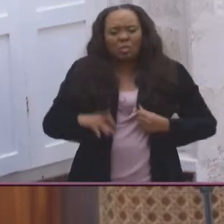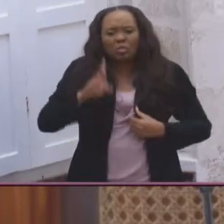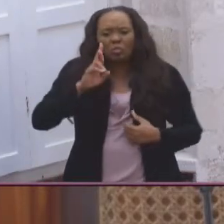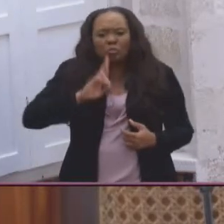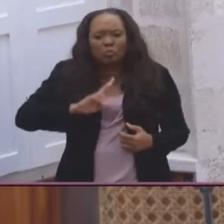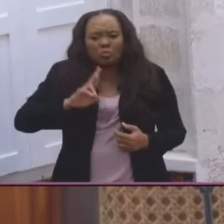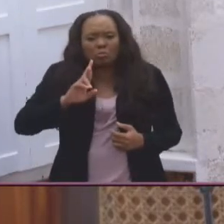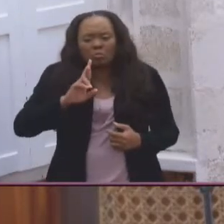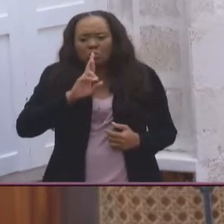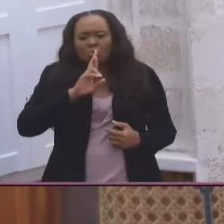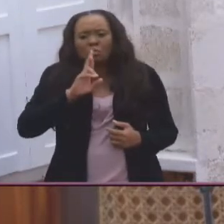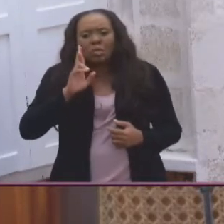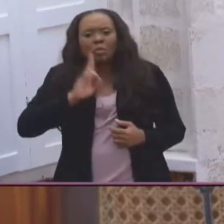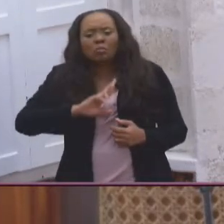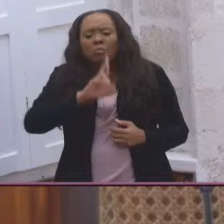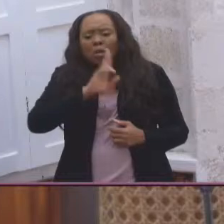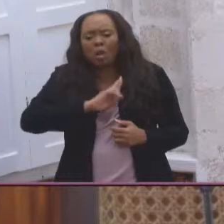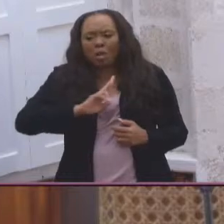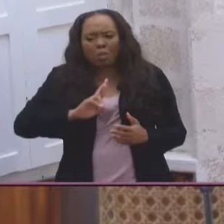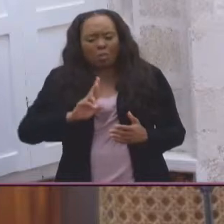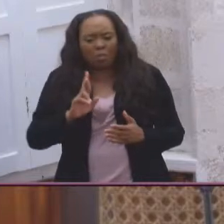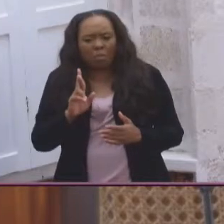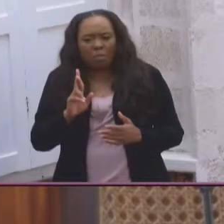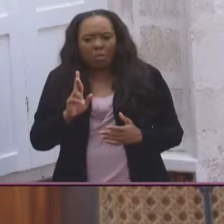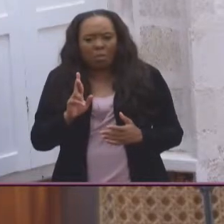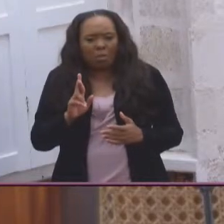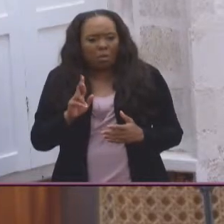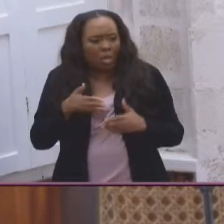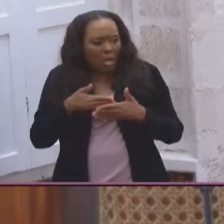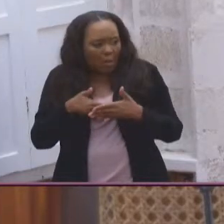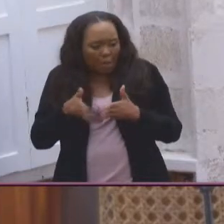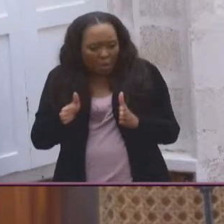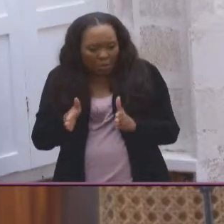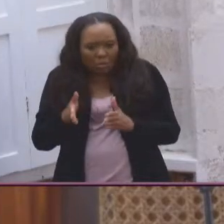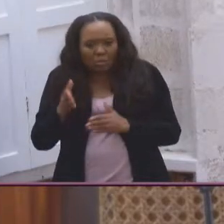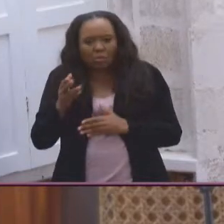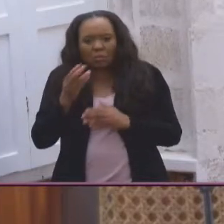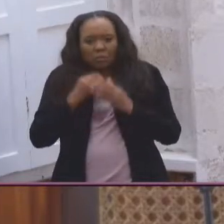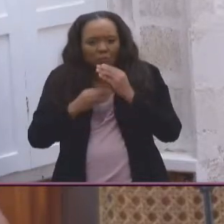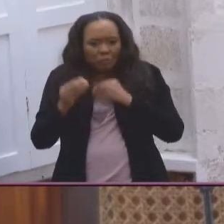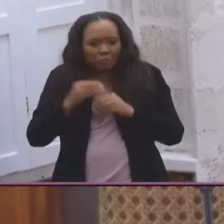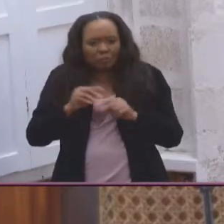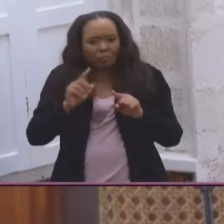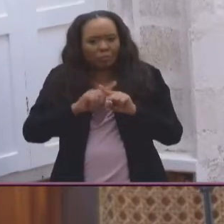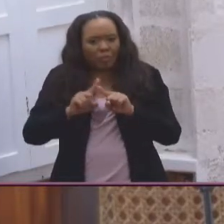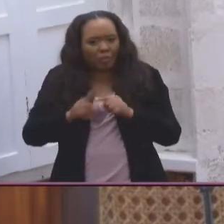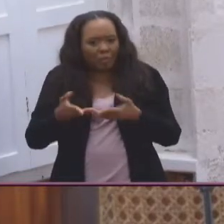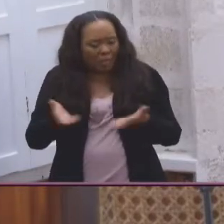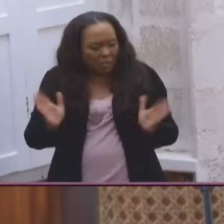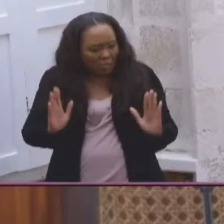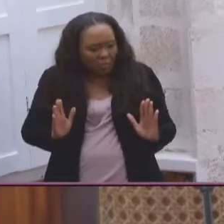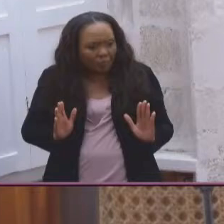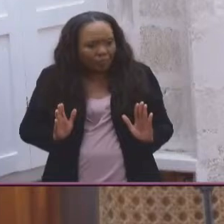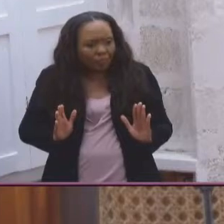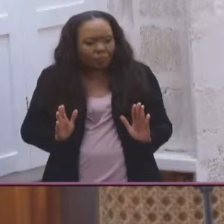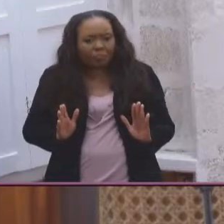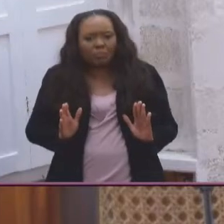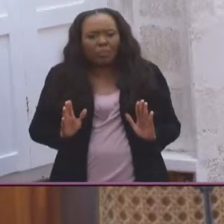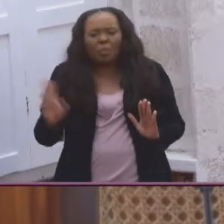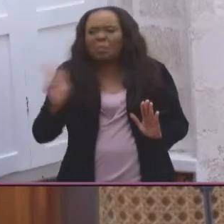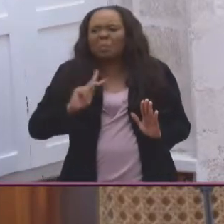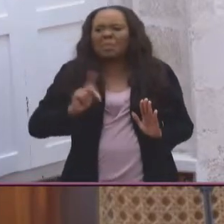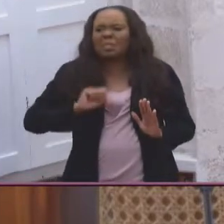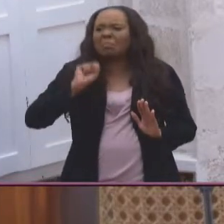boxes and disposable cutlery to unmentionables, sir, coming out of car